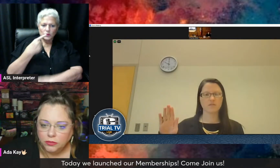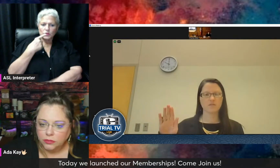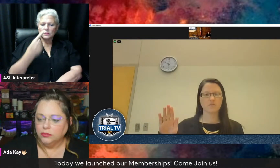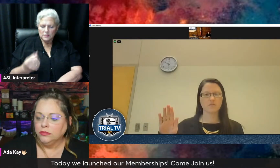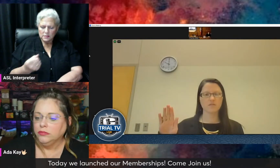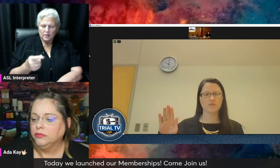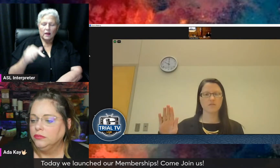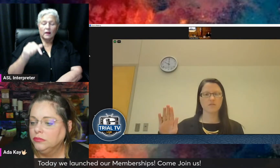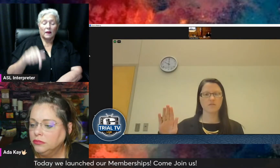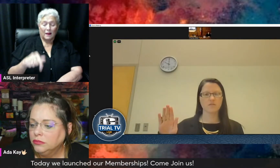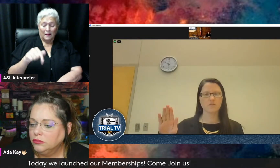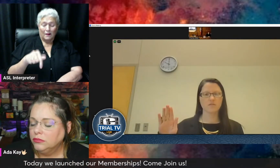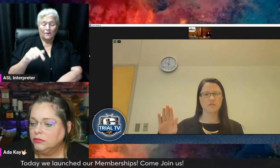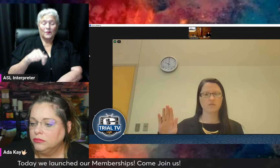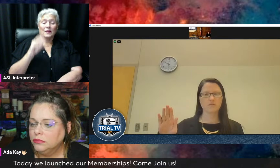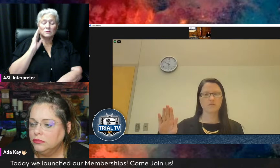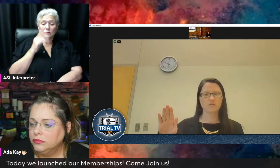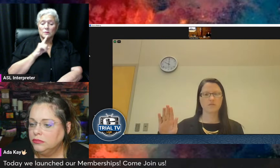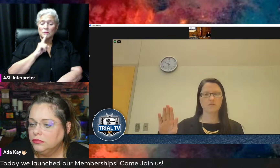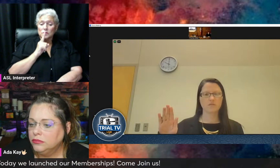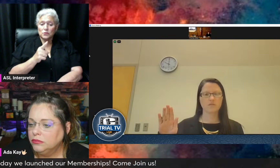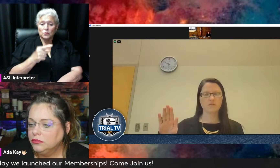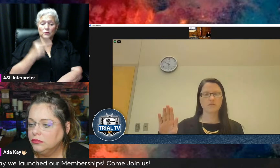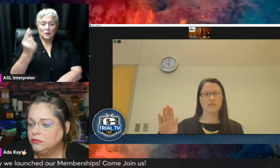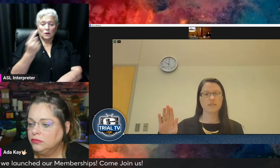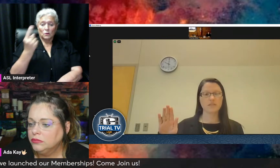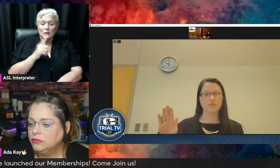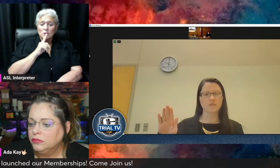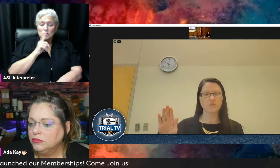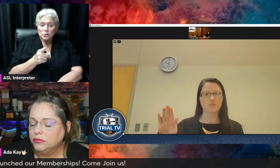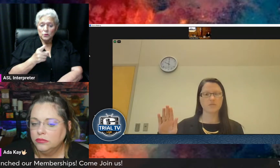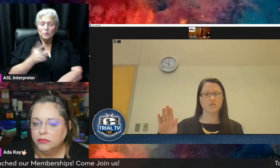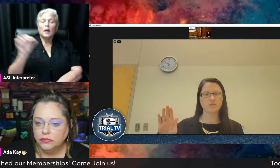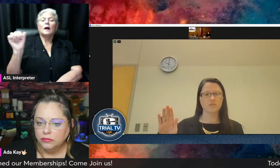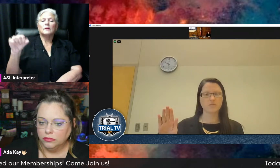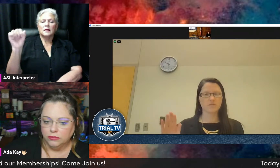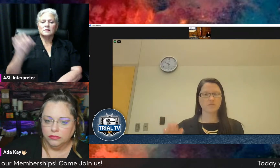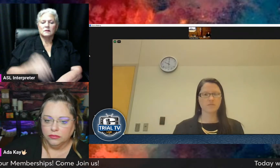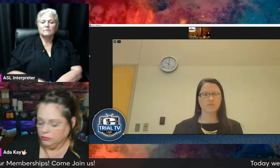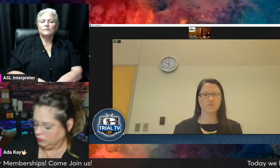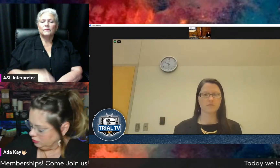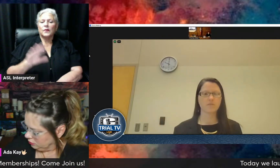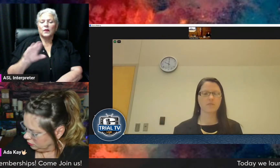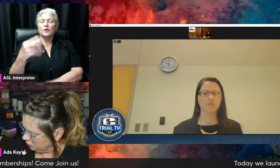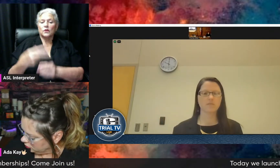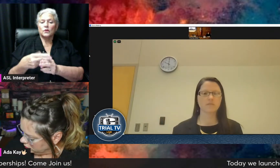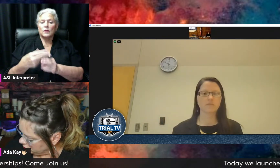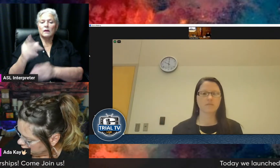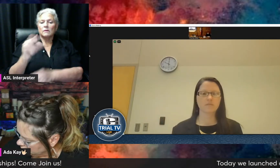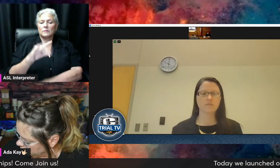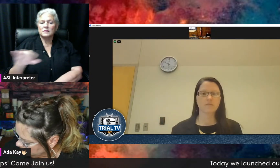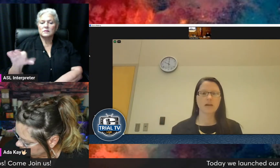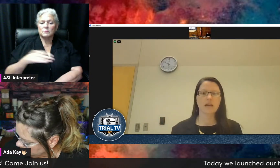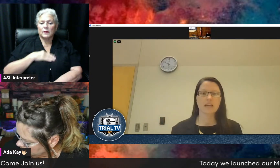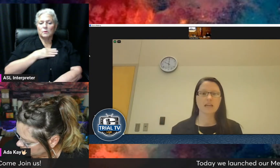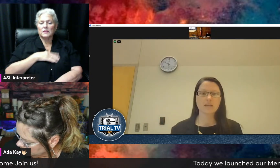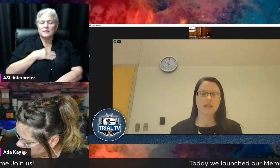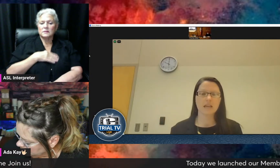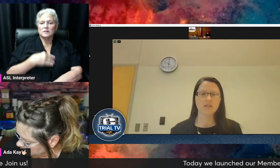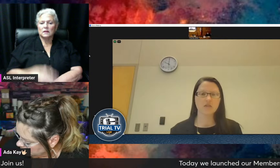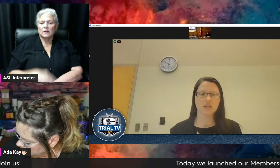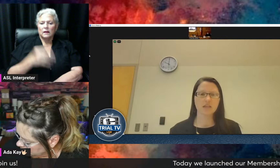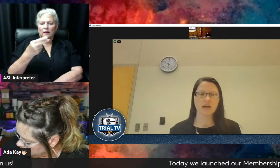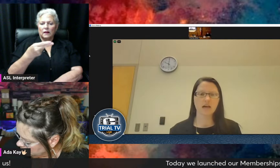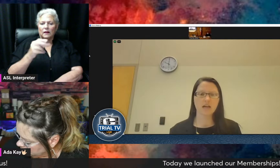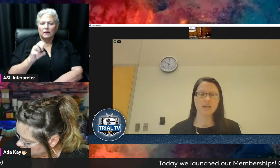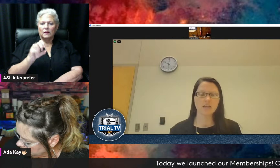will be the truth, the whole truth, and nothing but the truth? Yes, I do. State your name and spell it for the record, please. Heidi,